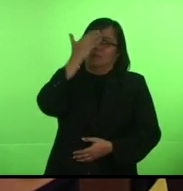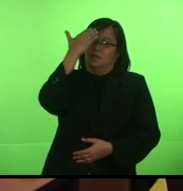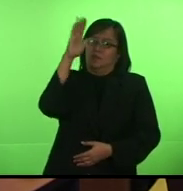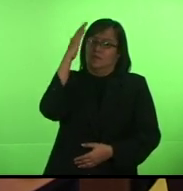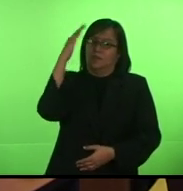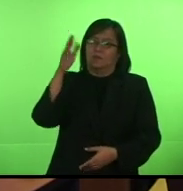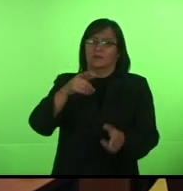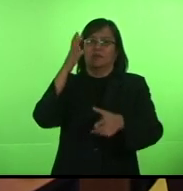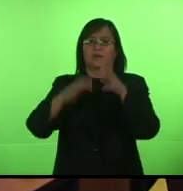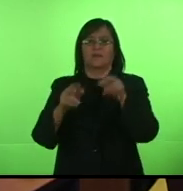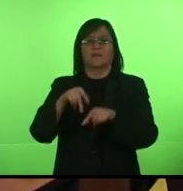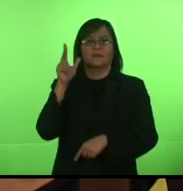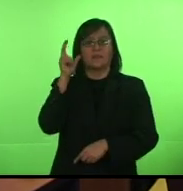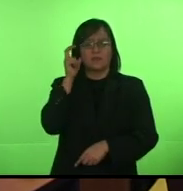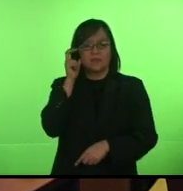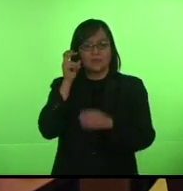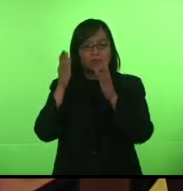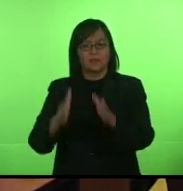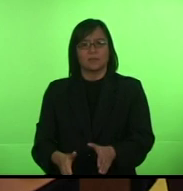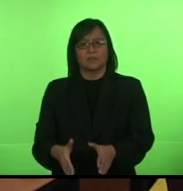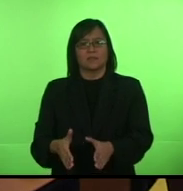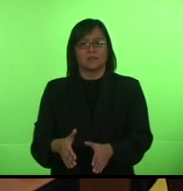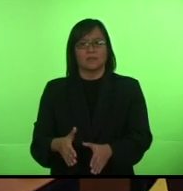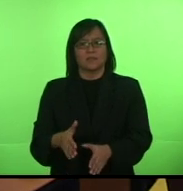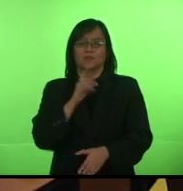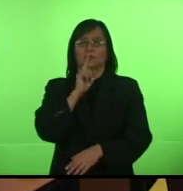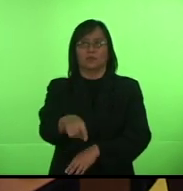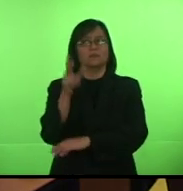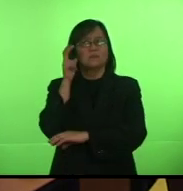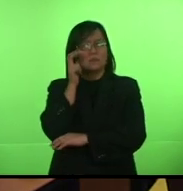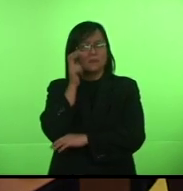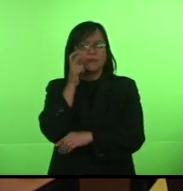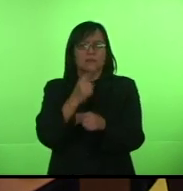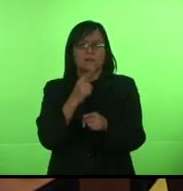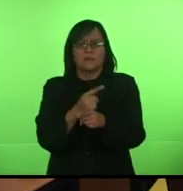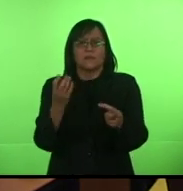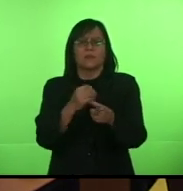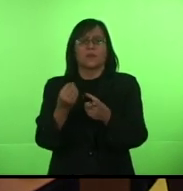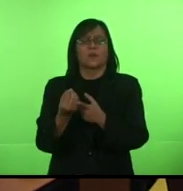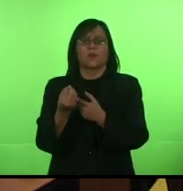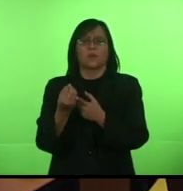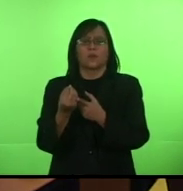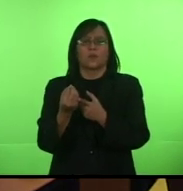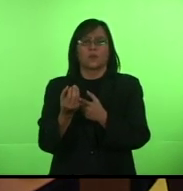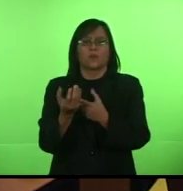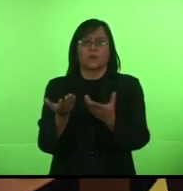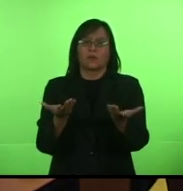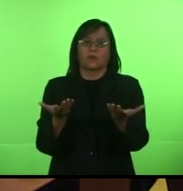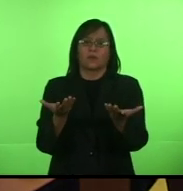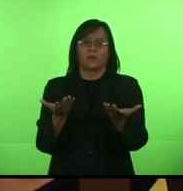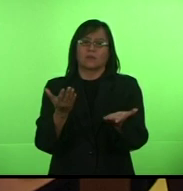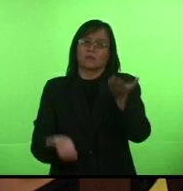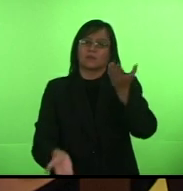to say, then I'm not sure whether the listener is actually listening to you properly, or trying